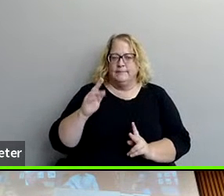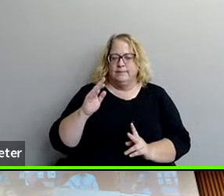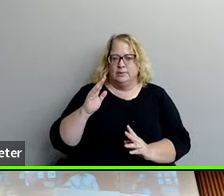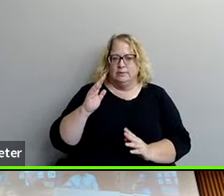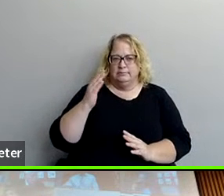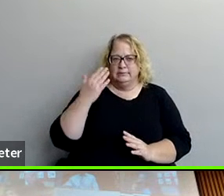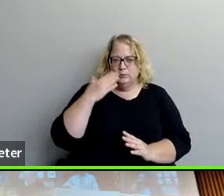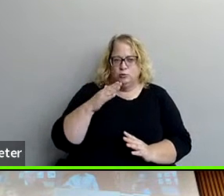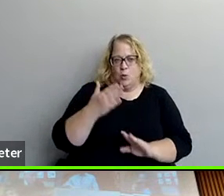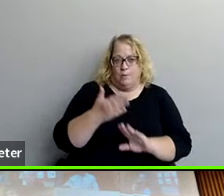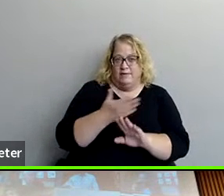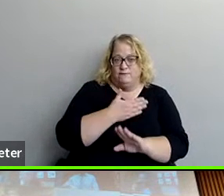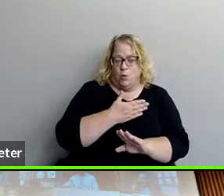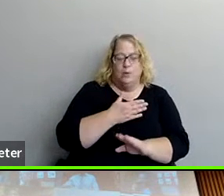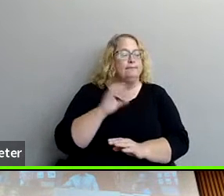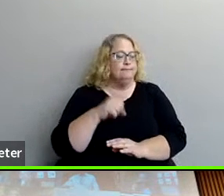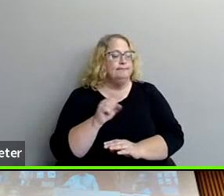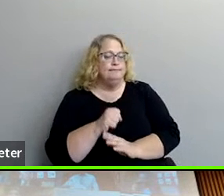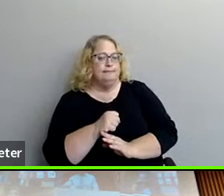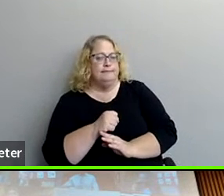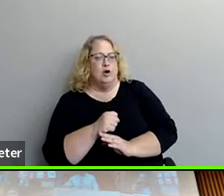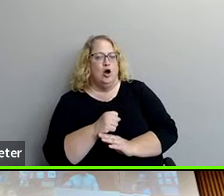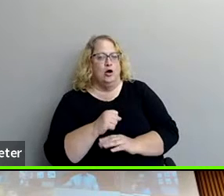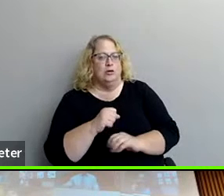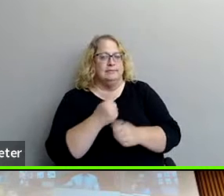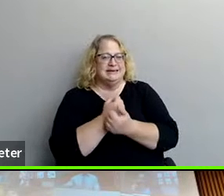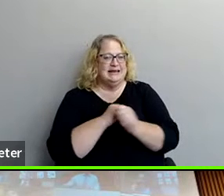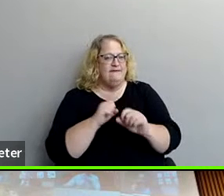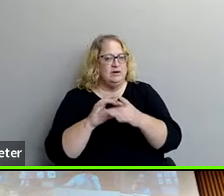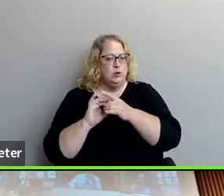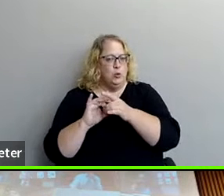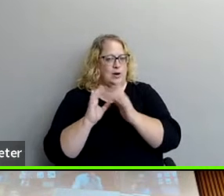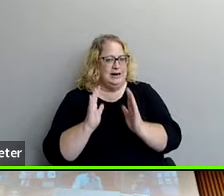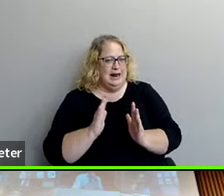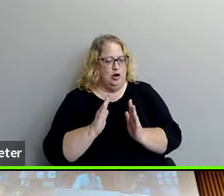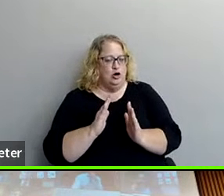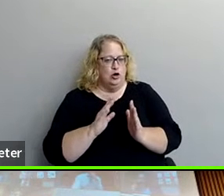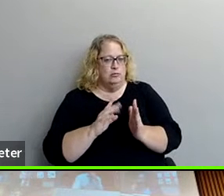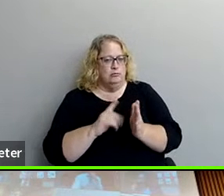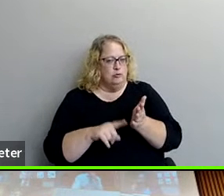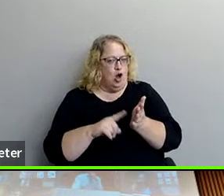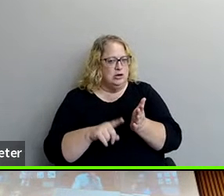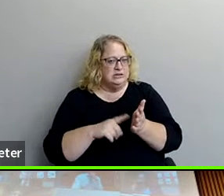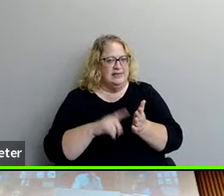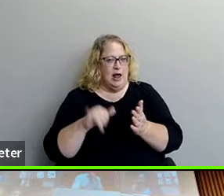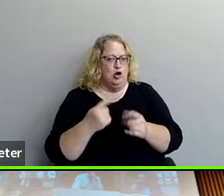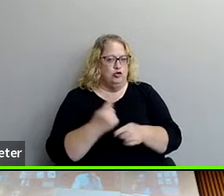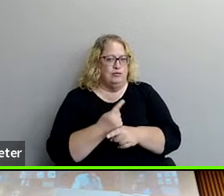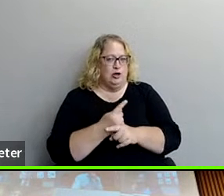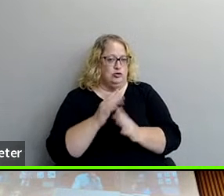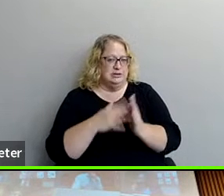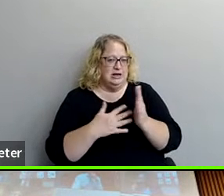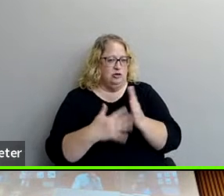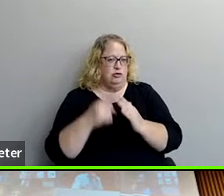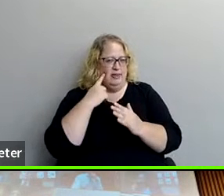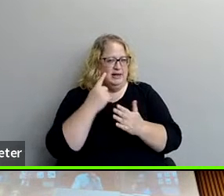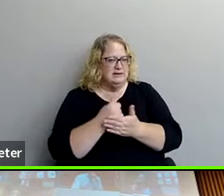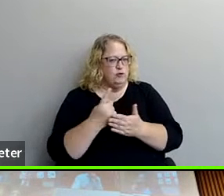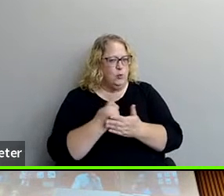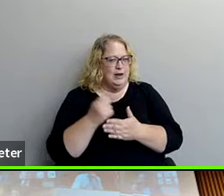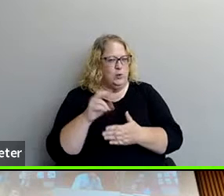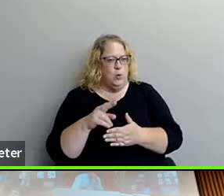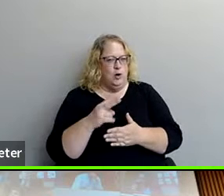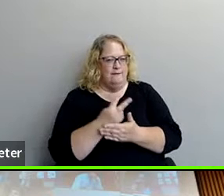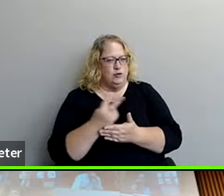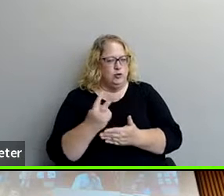are on. Yeah, our safety coordinator audits those on a regular schedule. I believe it's every week or